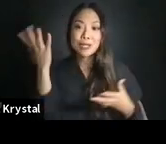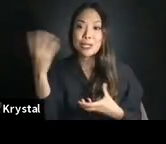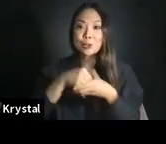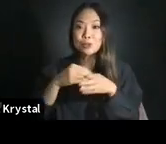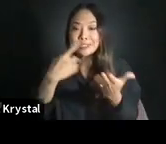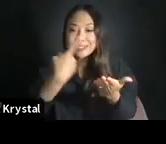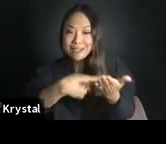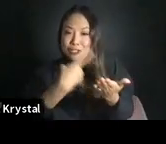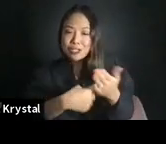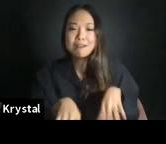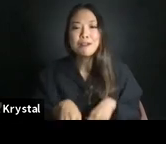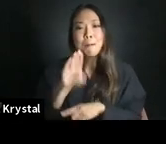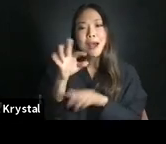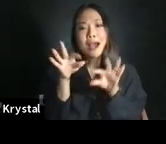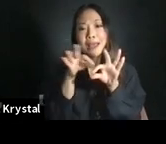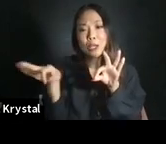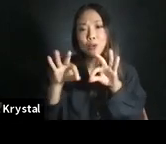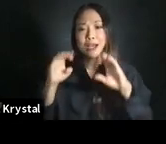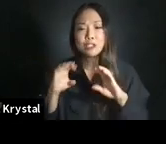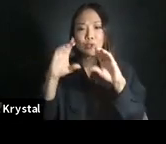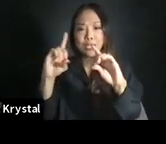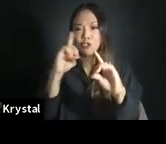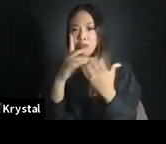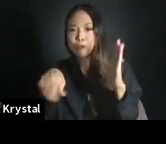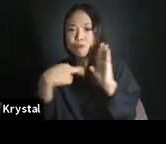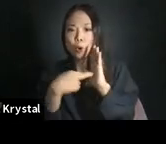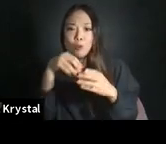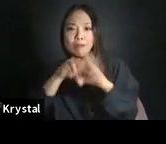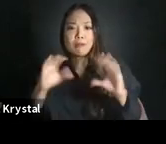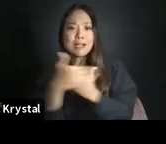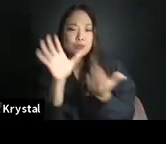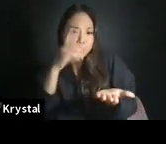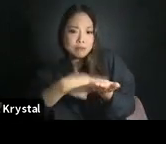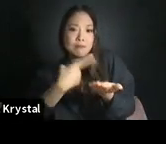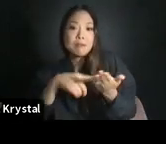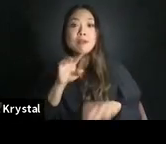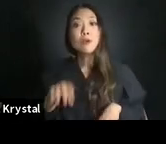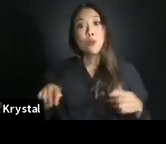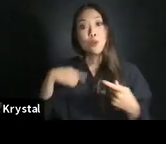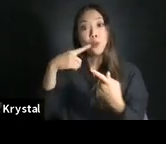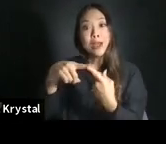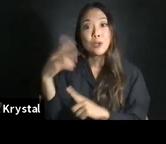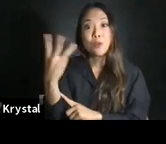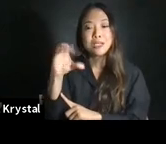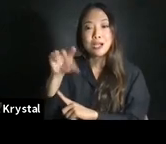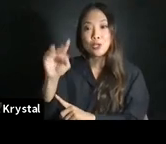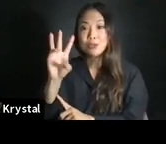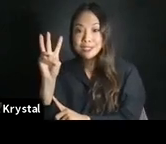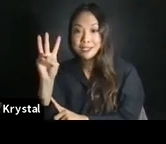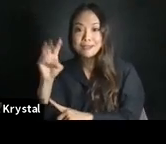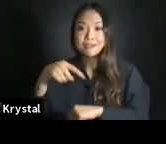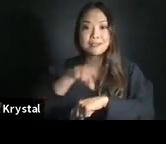bilingual education in the classroom this event will be on wednesday october 6th from 6 to 7 30